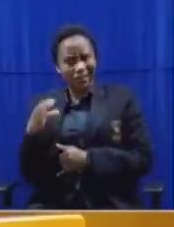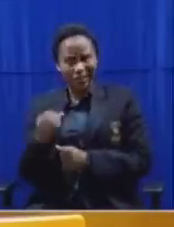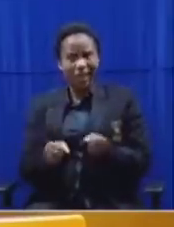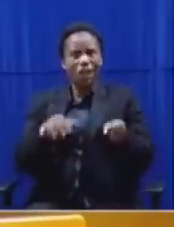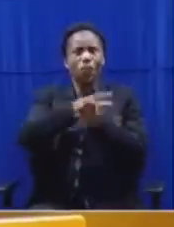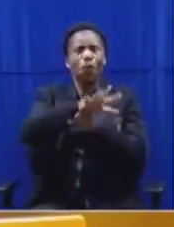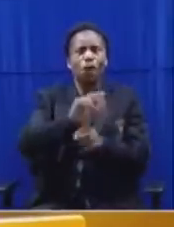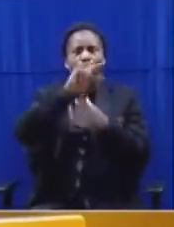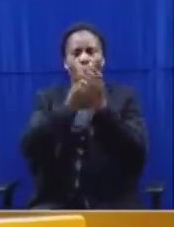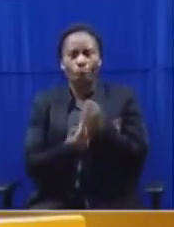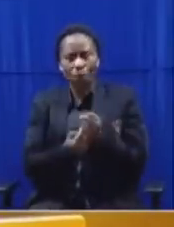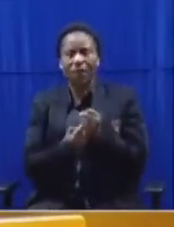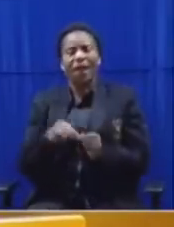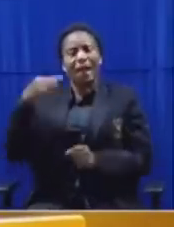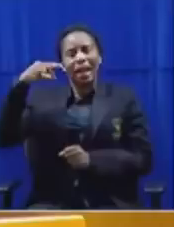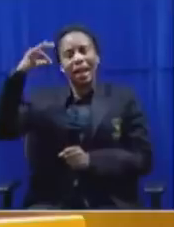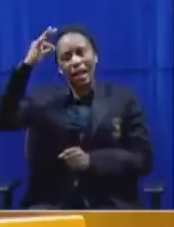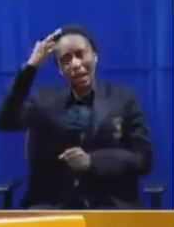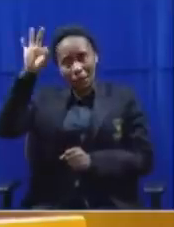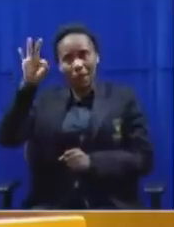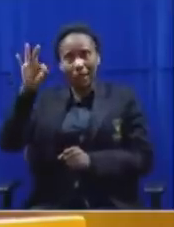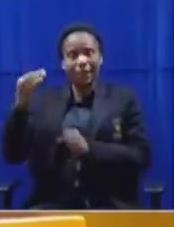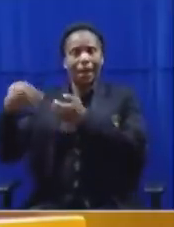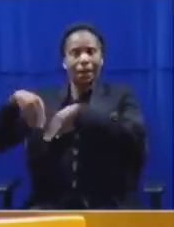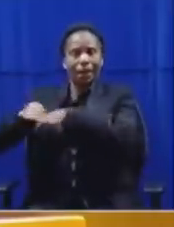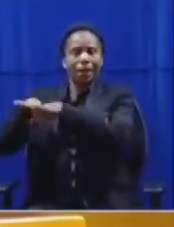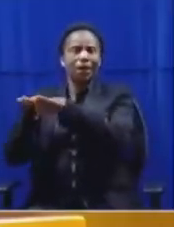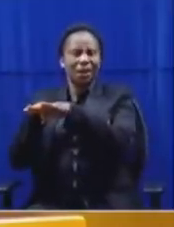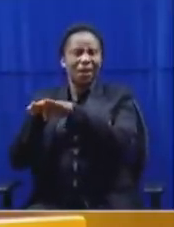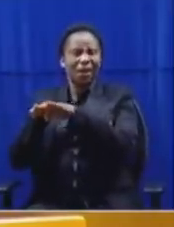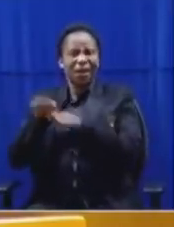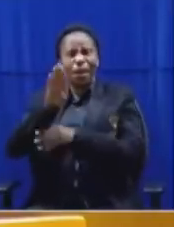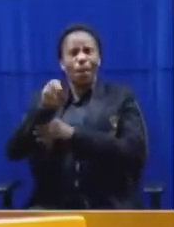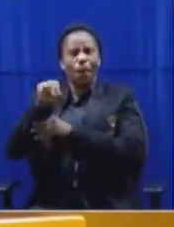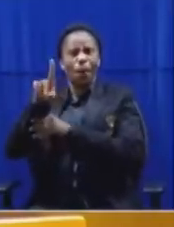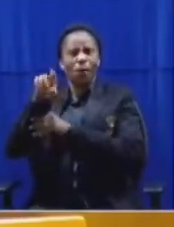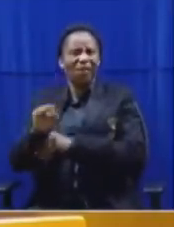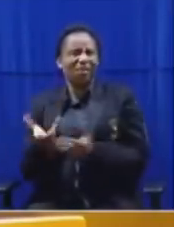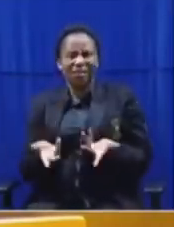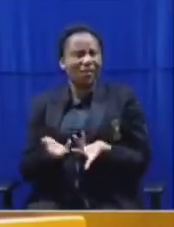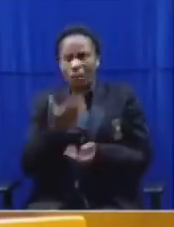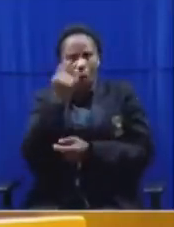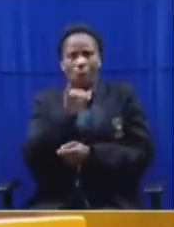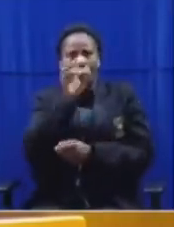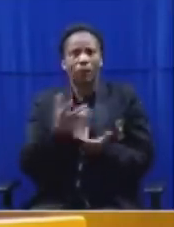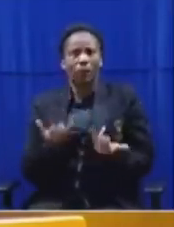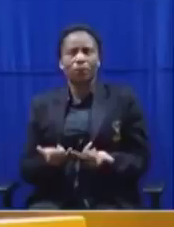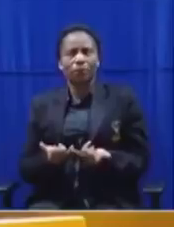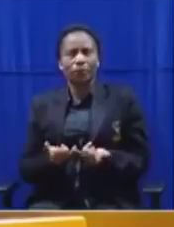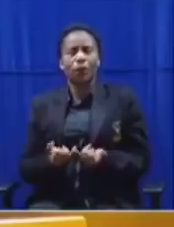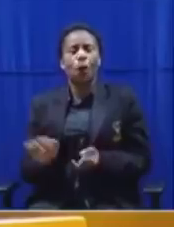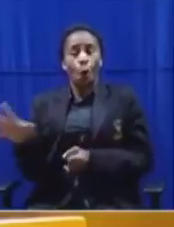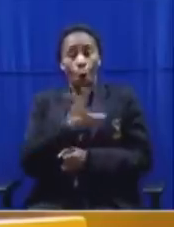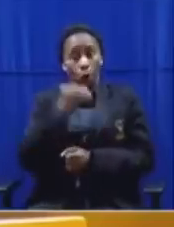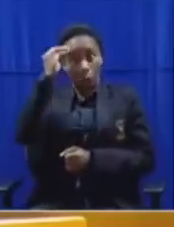and parastatal bonds. So I don't know what we're debating if all of us know now that the PIC